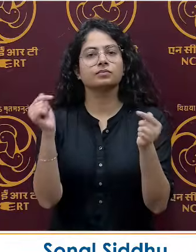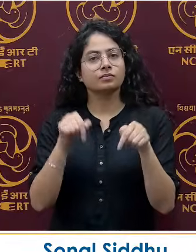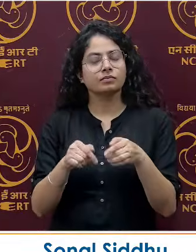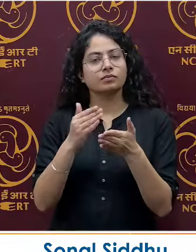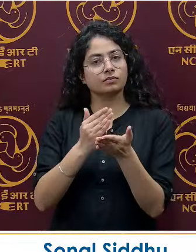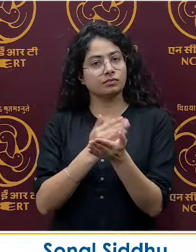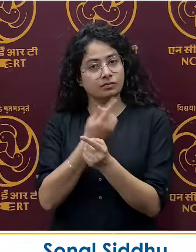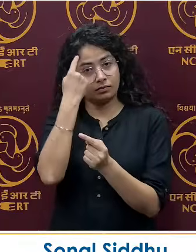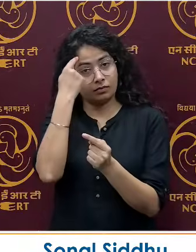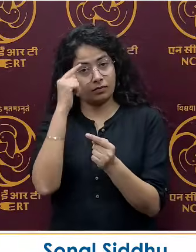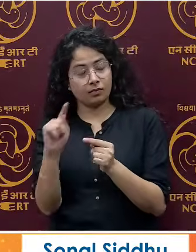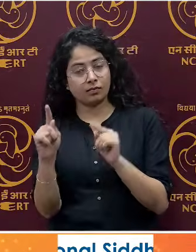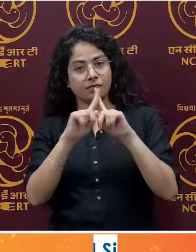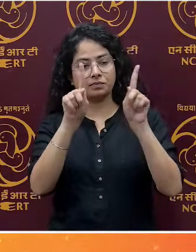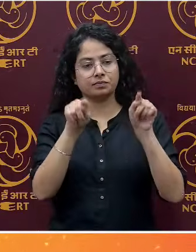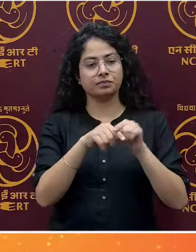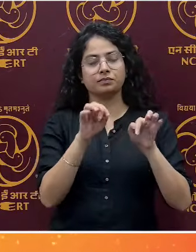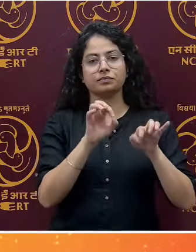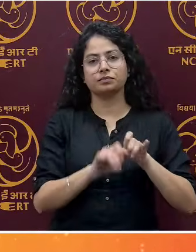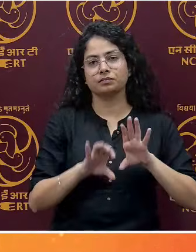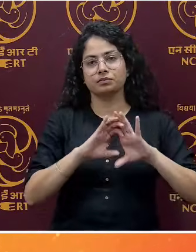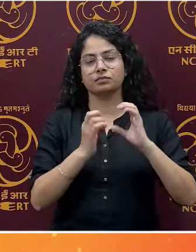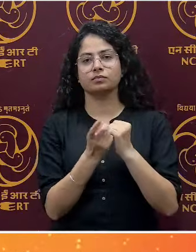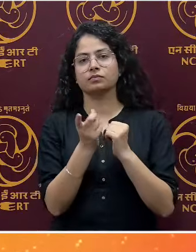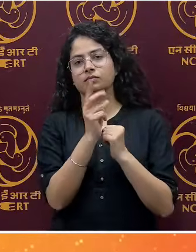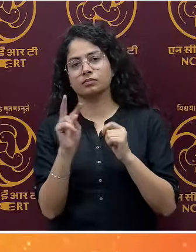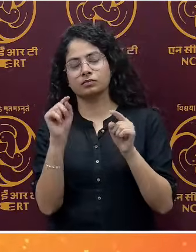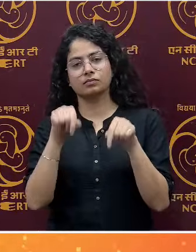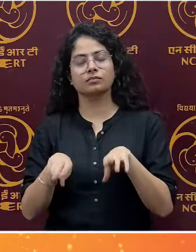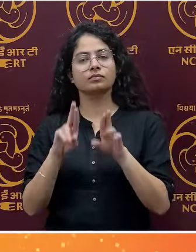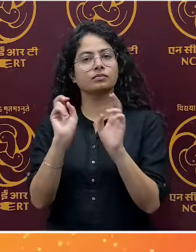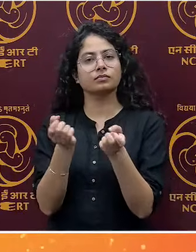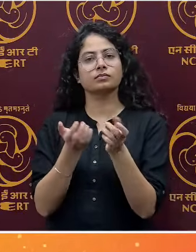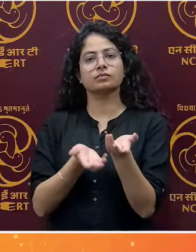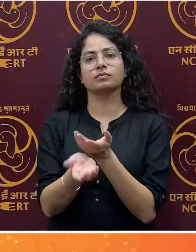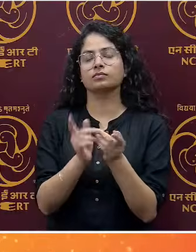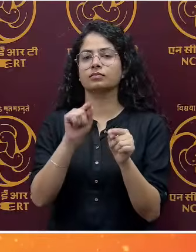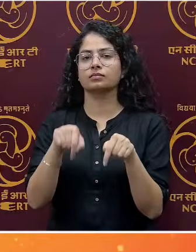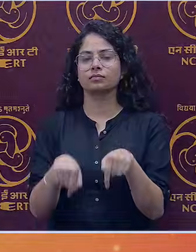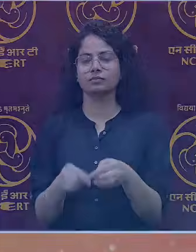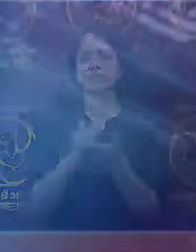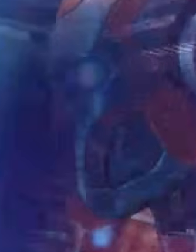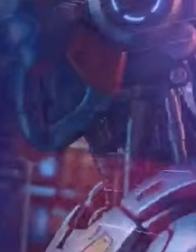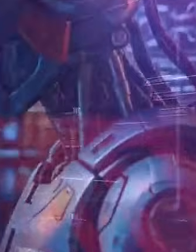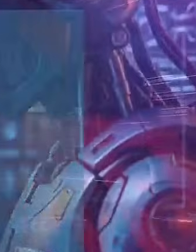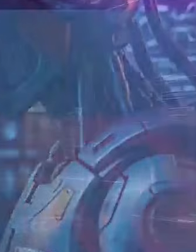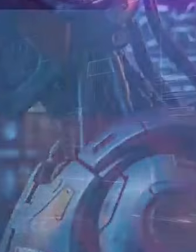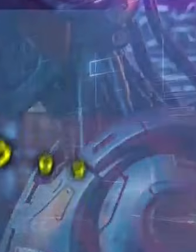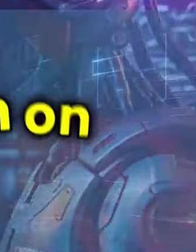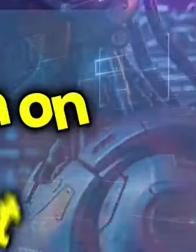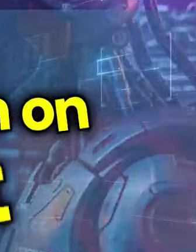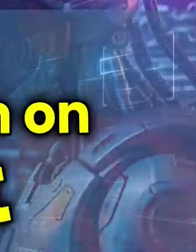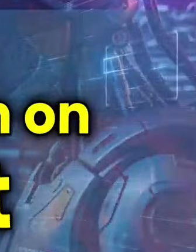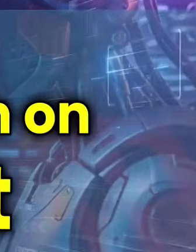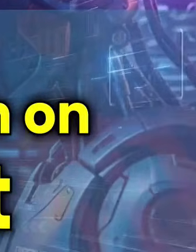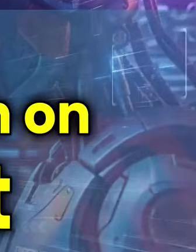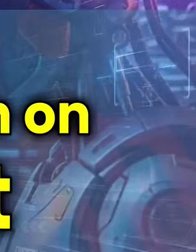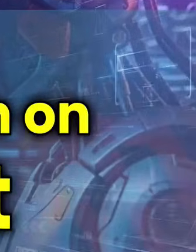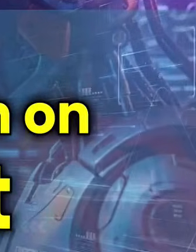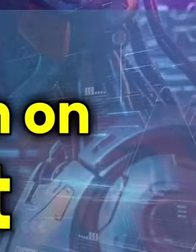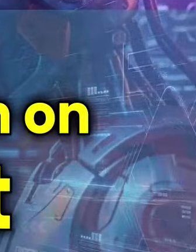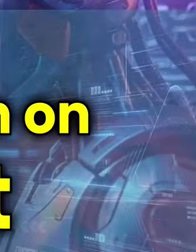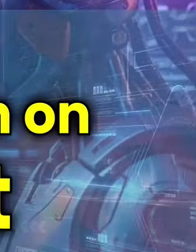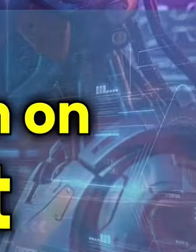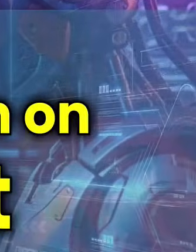session is for computer science 12th standard students, and the topic that we are going to discuss today in this specific session is demonstration of a simulation